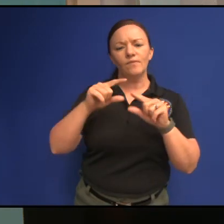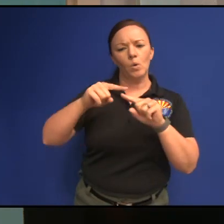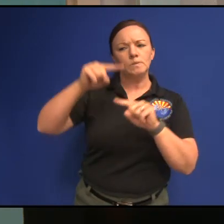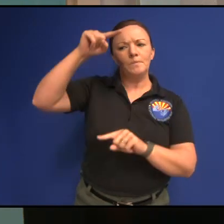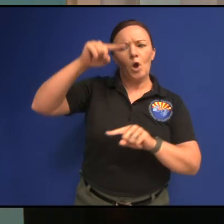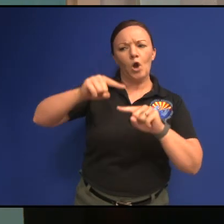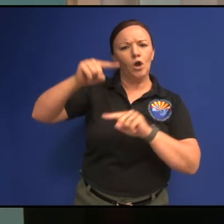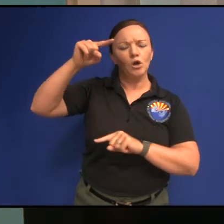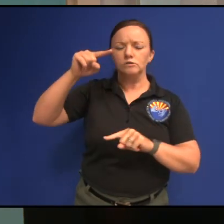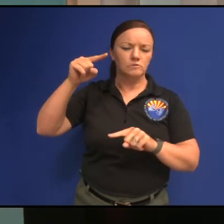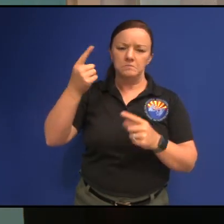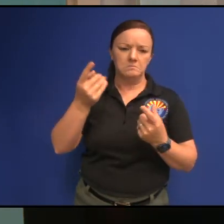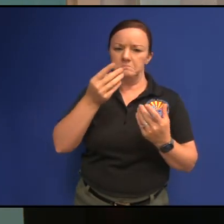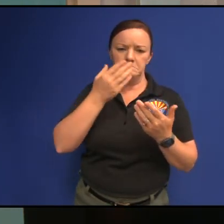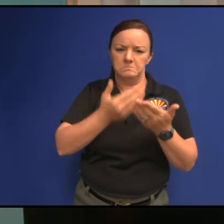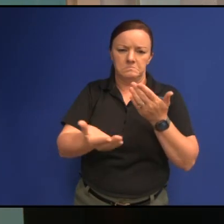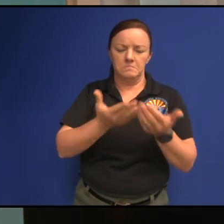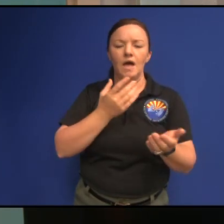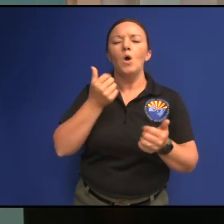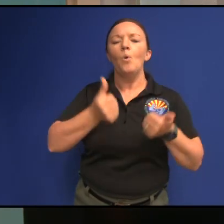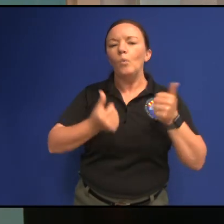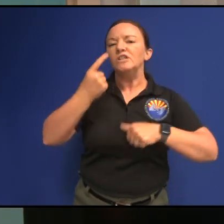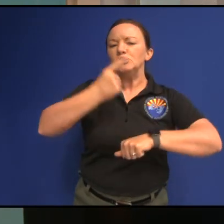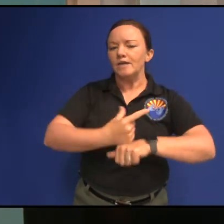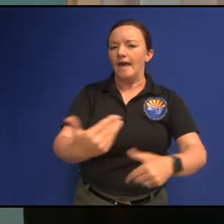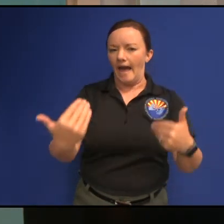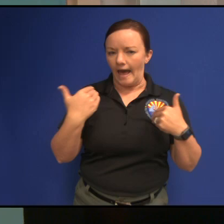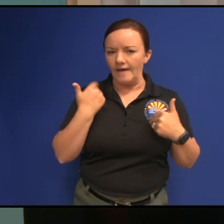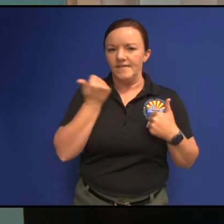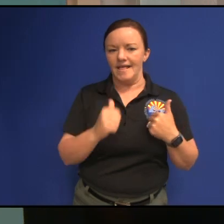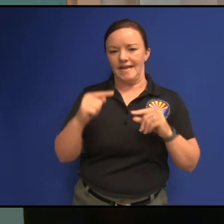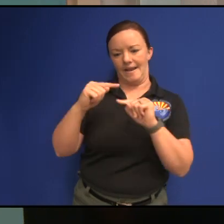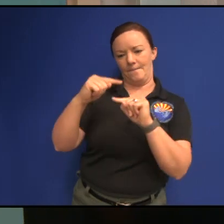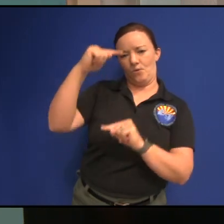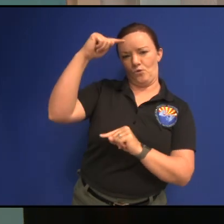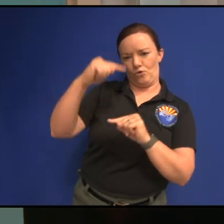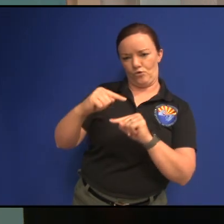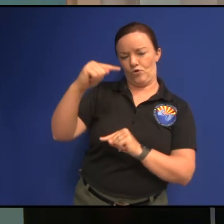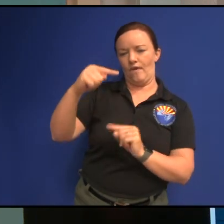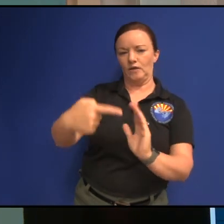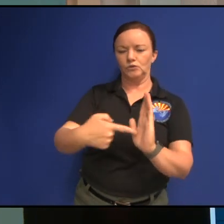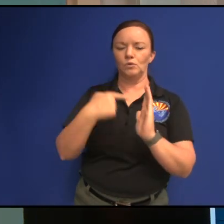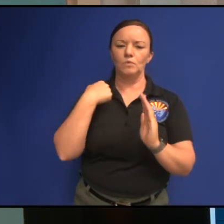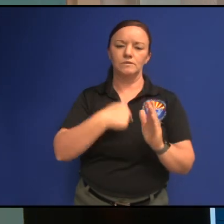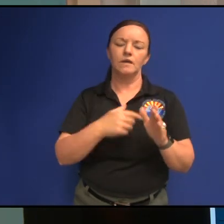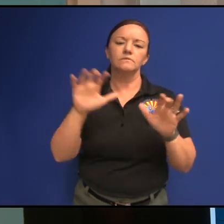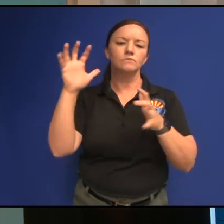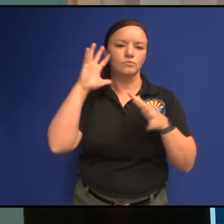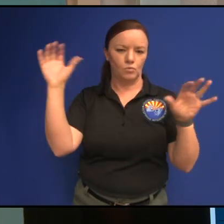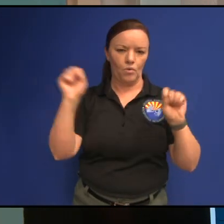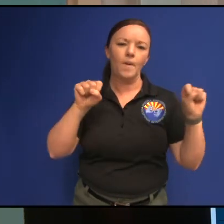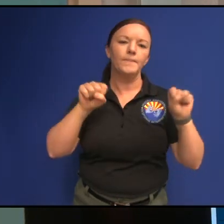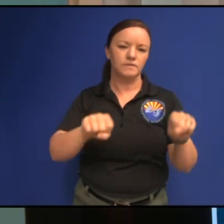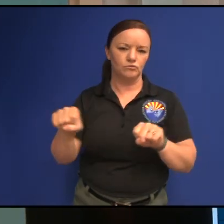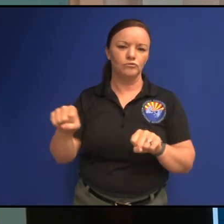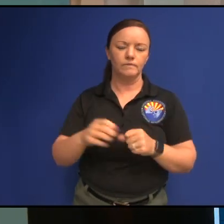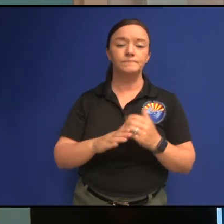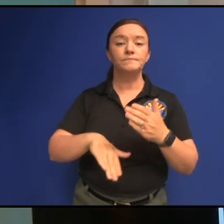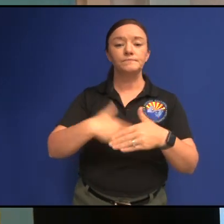what days have those bars. It tells us our days with storm potential. Next, please.